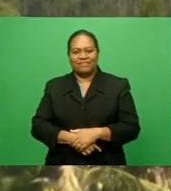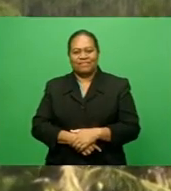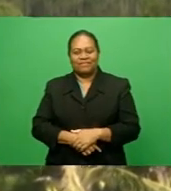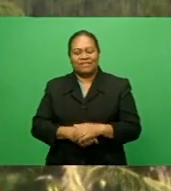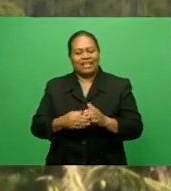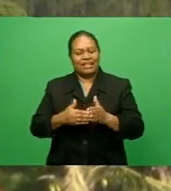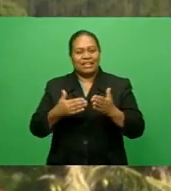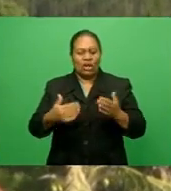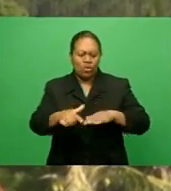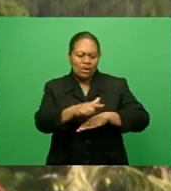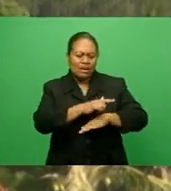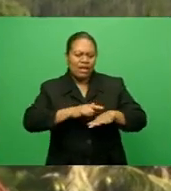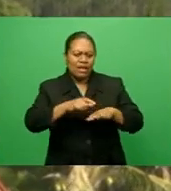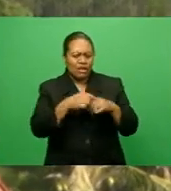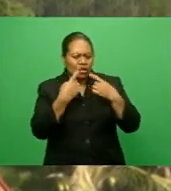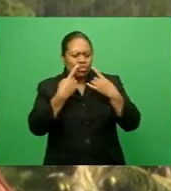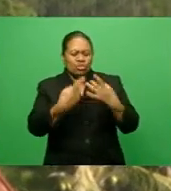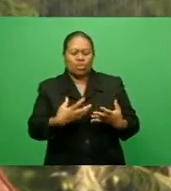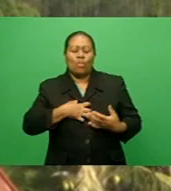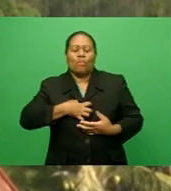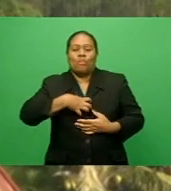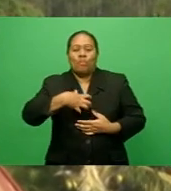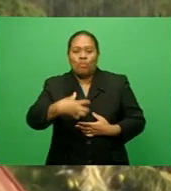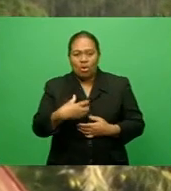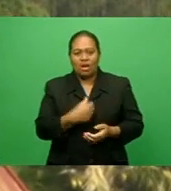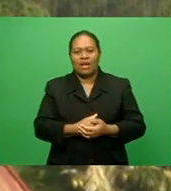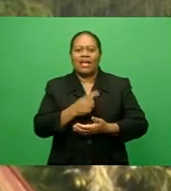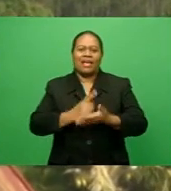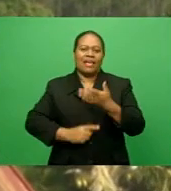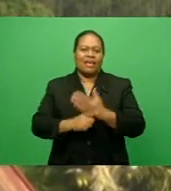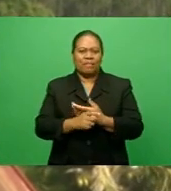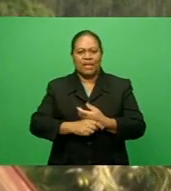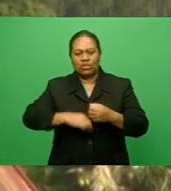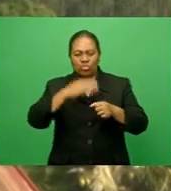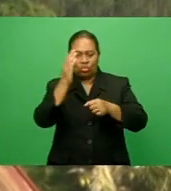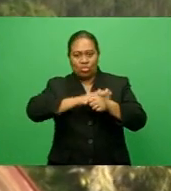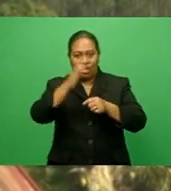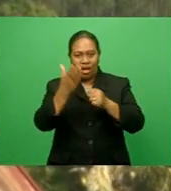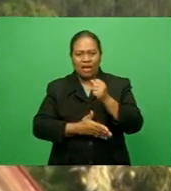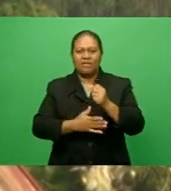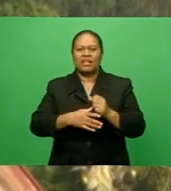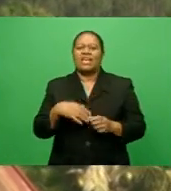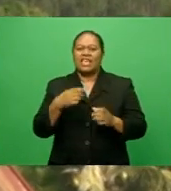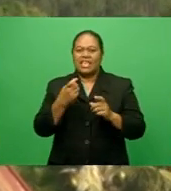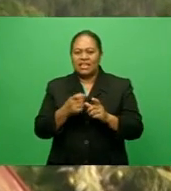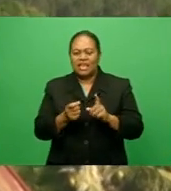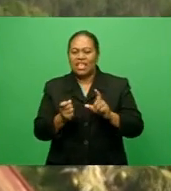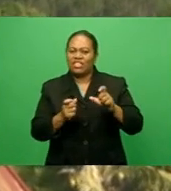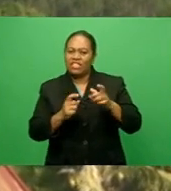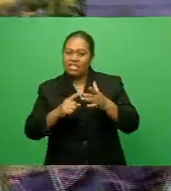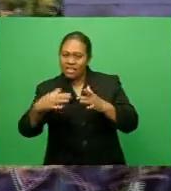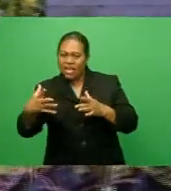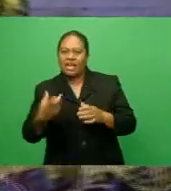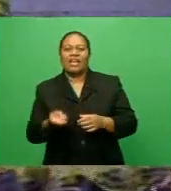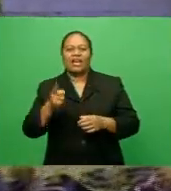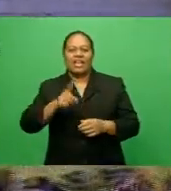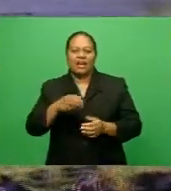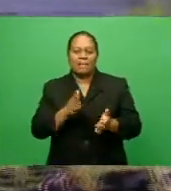Plans are in place to harvest more pine in the Via and Matuku Islands before moving on to Vitilevu and